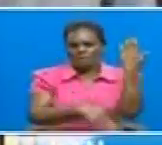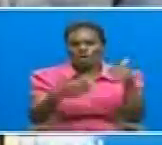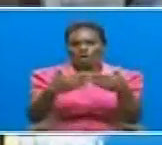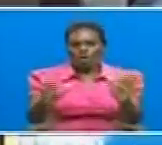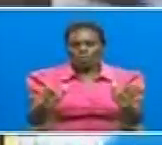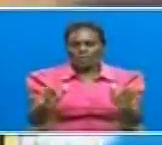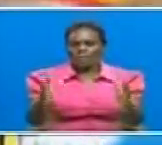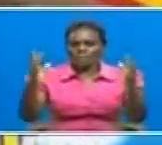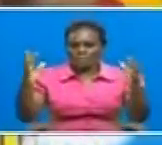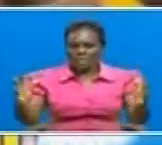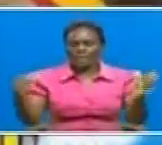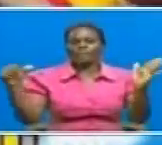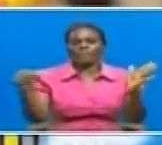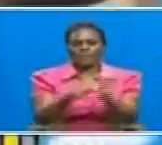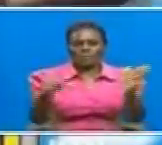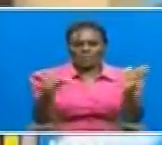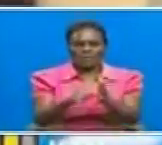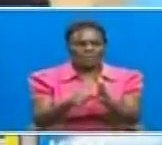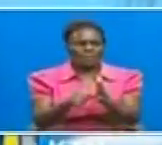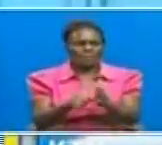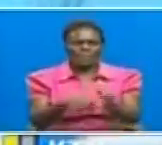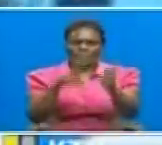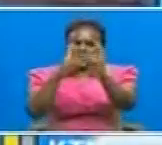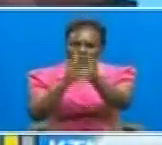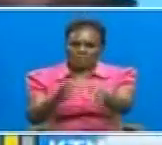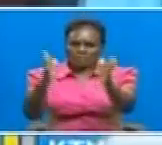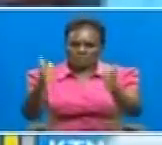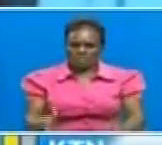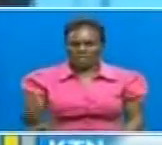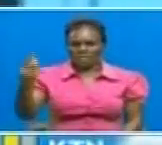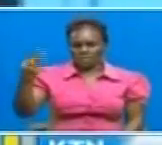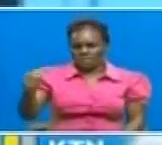opening a larger Pandora's box. Dorcas Wangira, KTN, Kakamega.